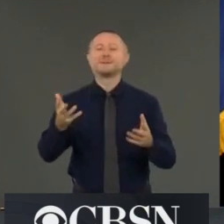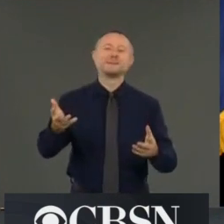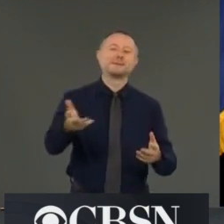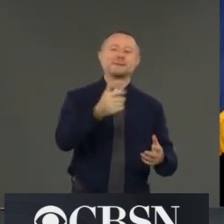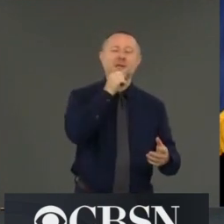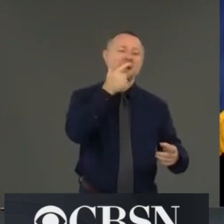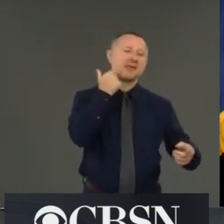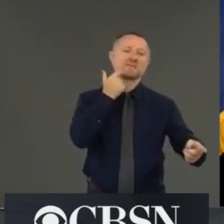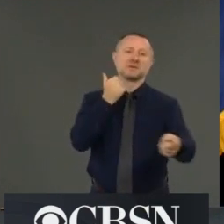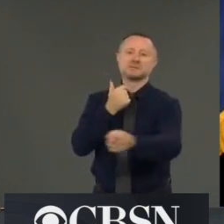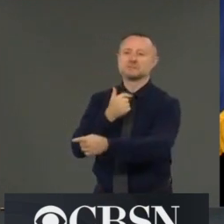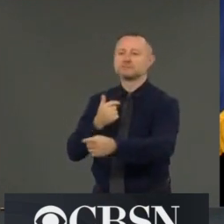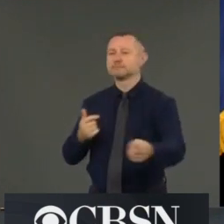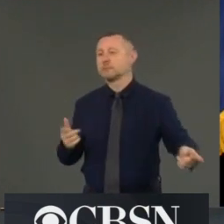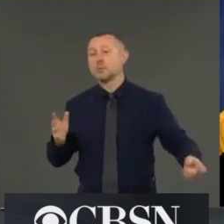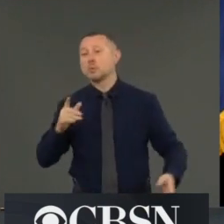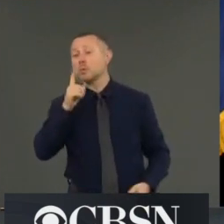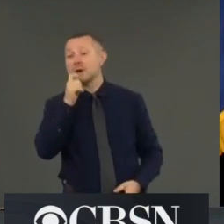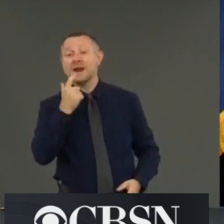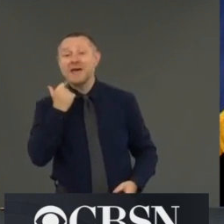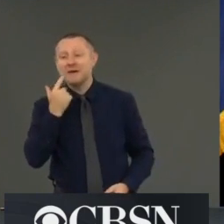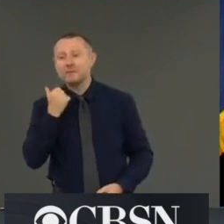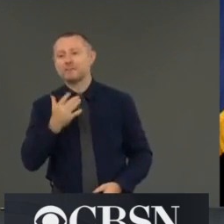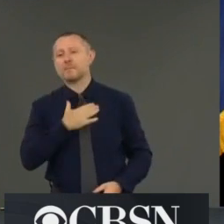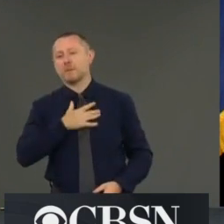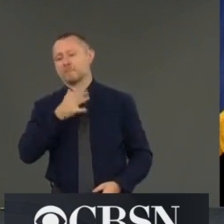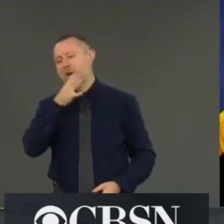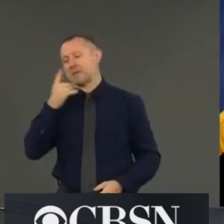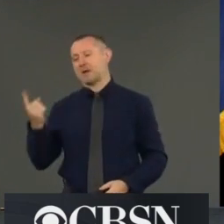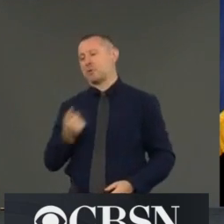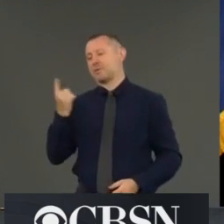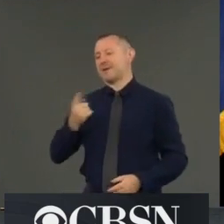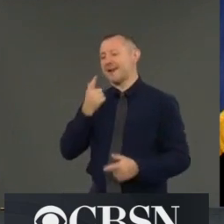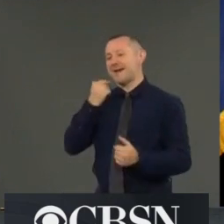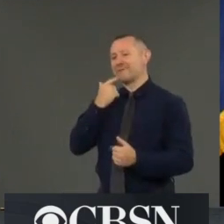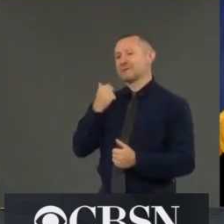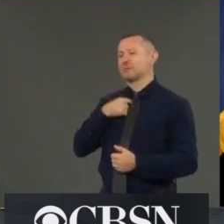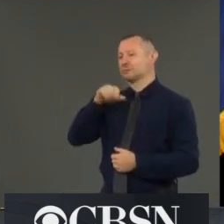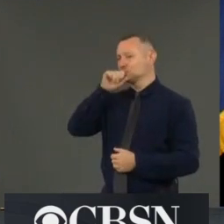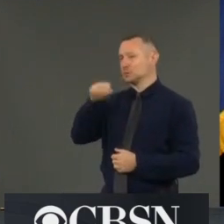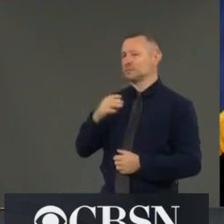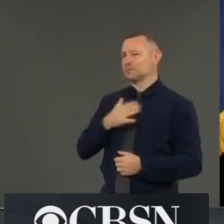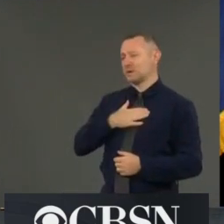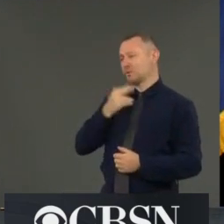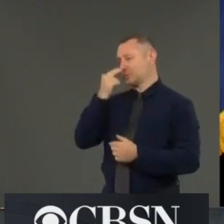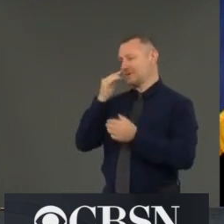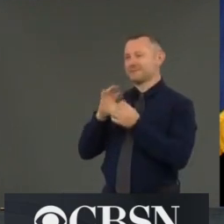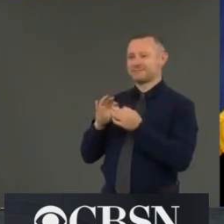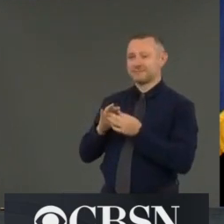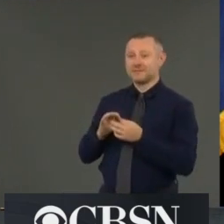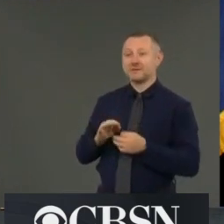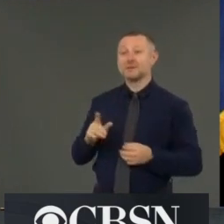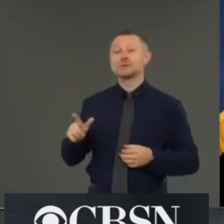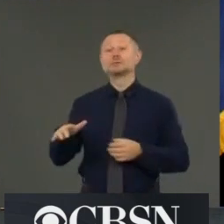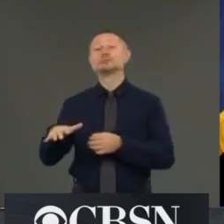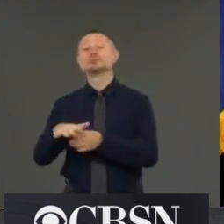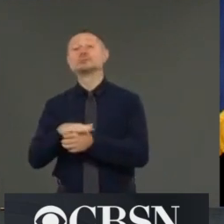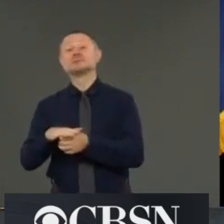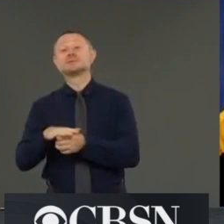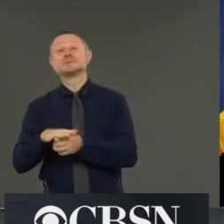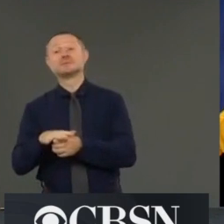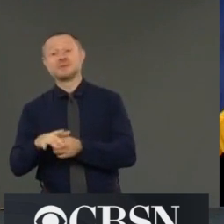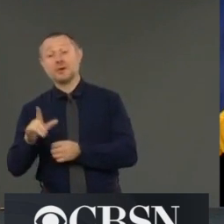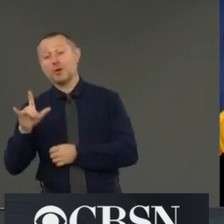Except my mother. My mother does appreciate my sense of humor. The region is Long Island, Nassau and